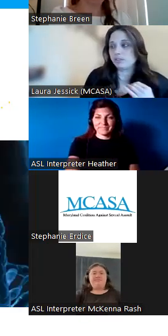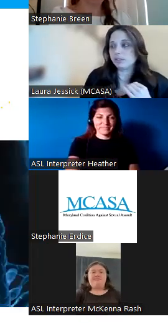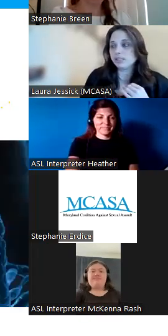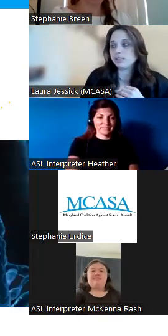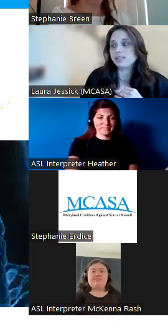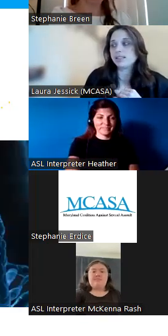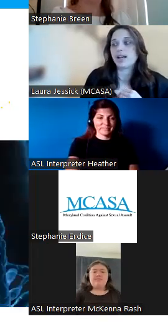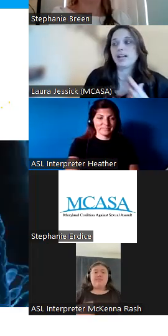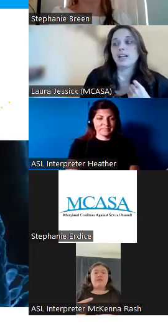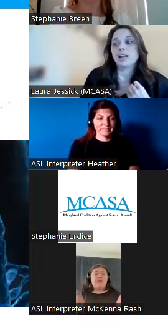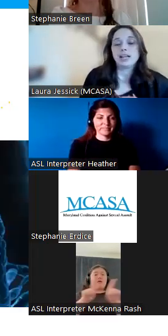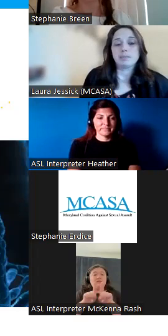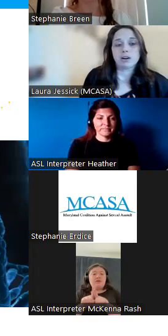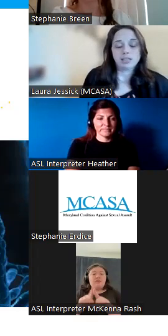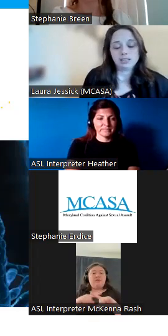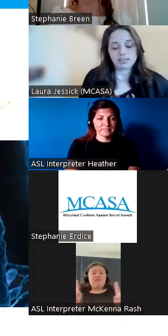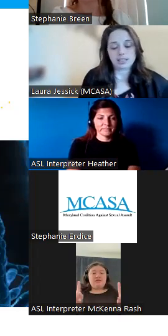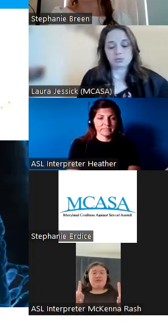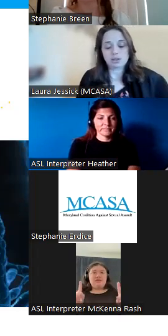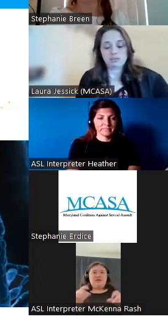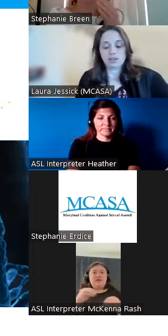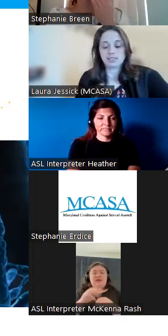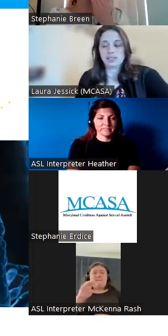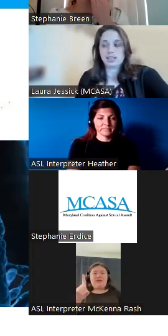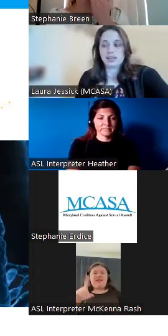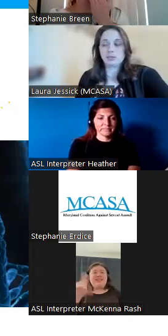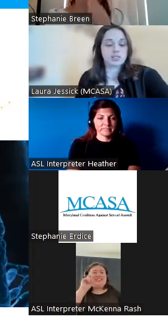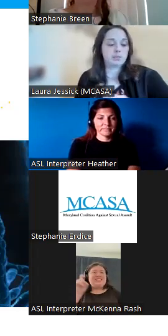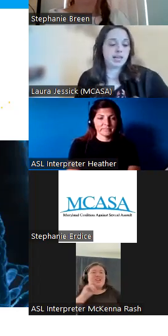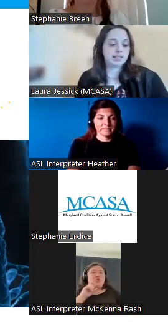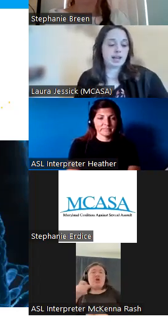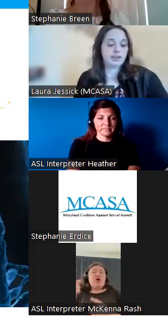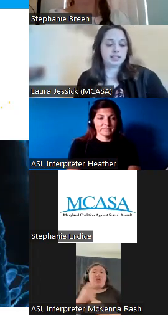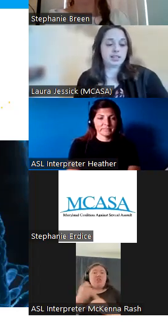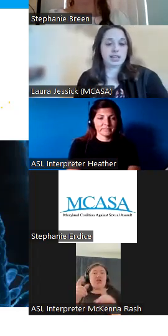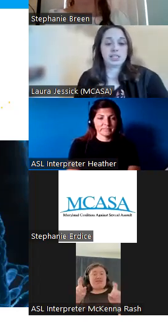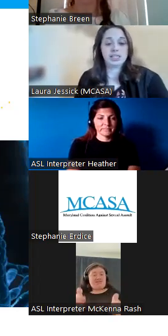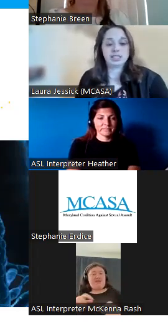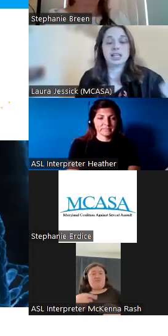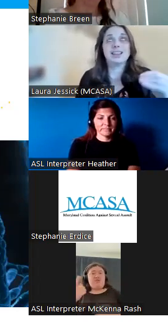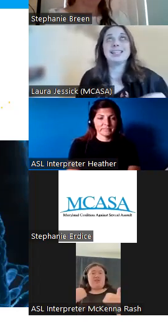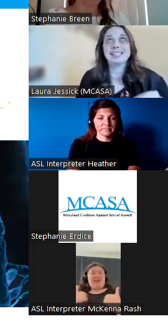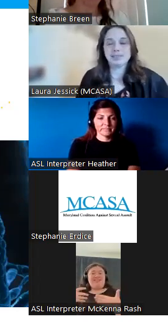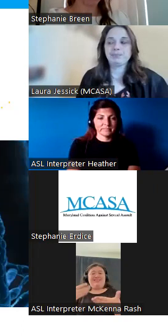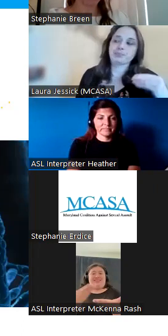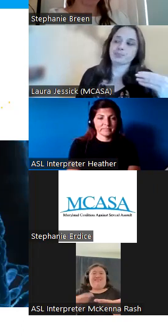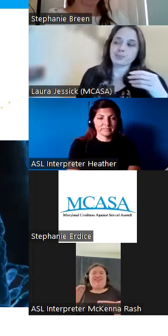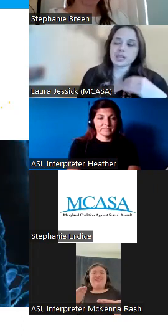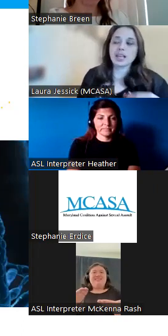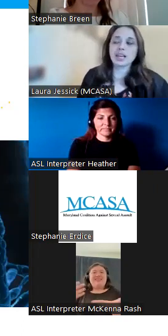Additional differences is that in Maryland, sexual assault forensic exams where somebody has evidence